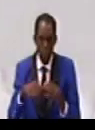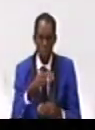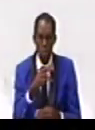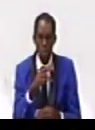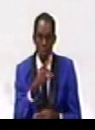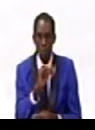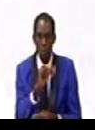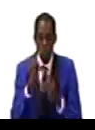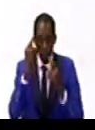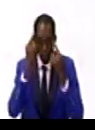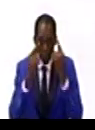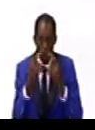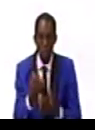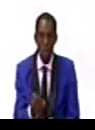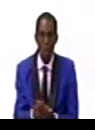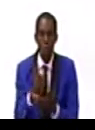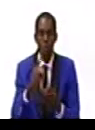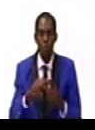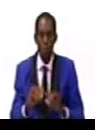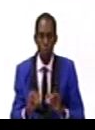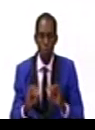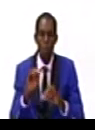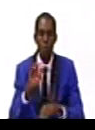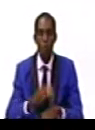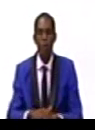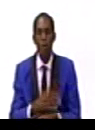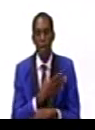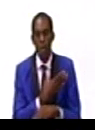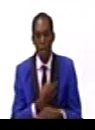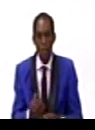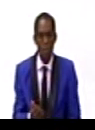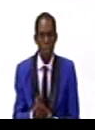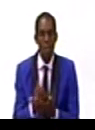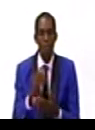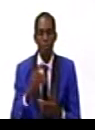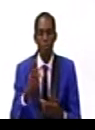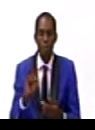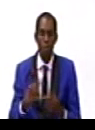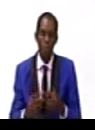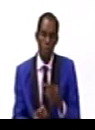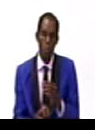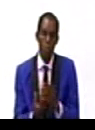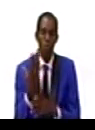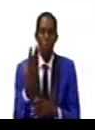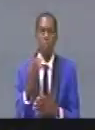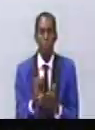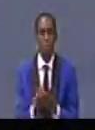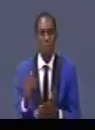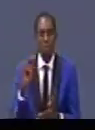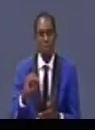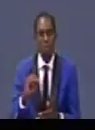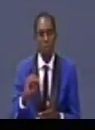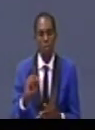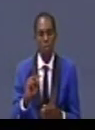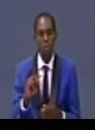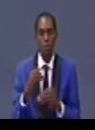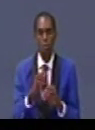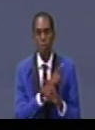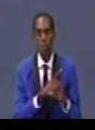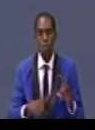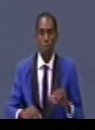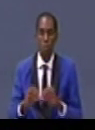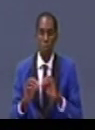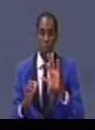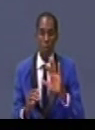you move on and pursue the growth of those people that need to grow in the Lord. Number five,